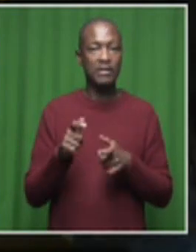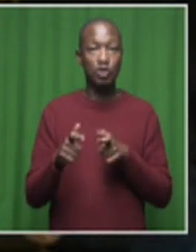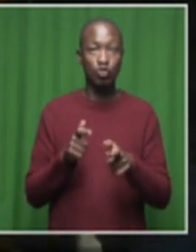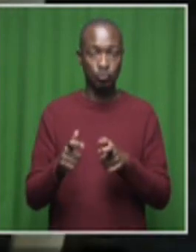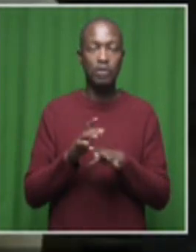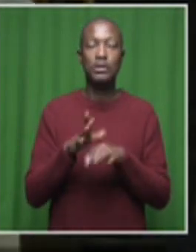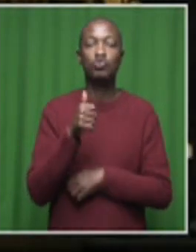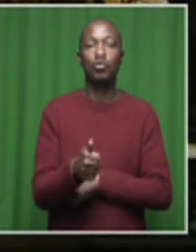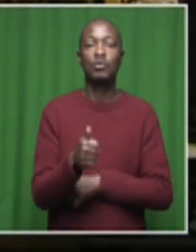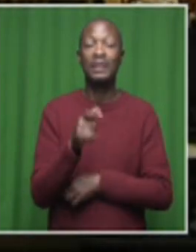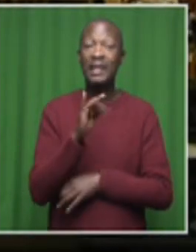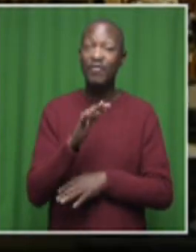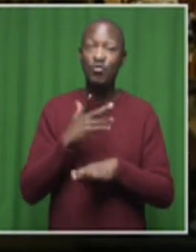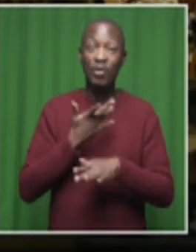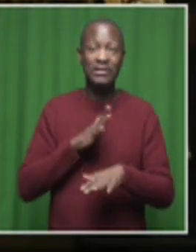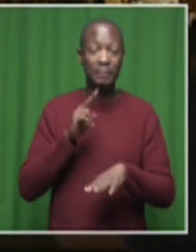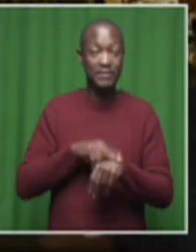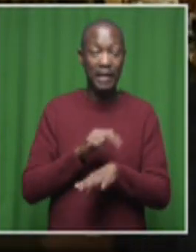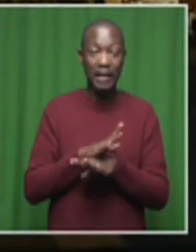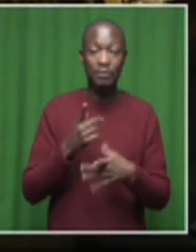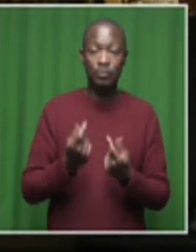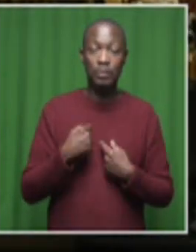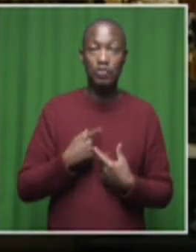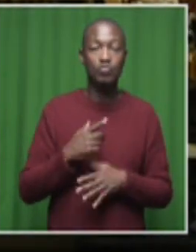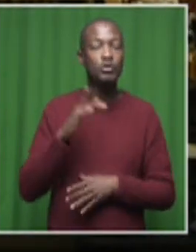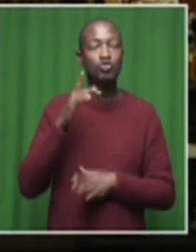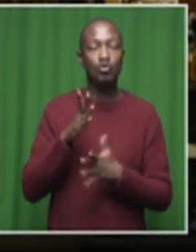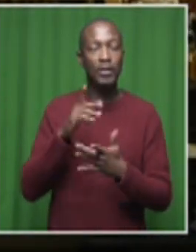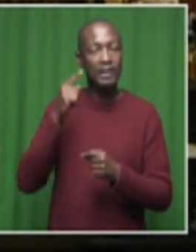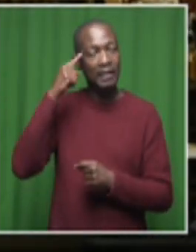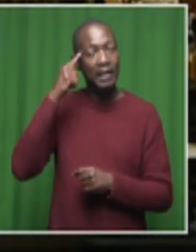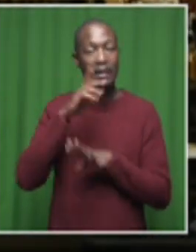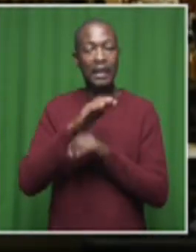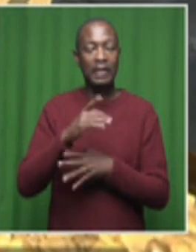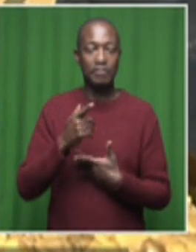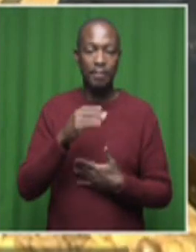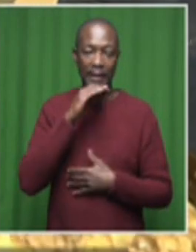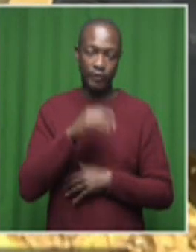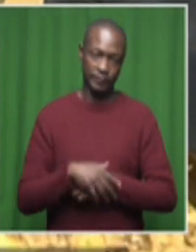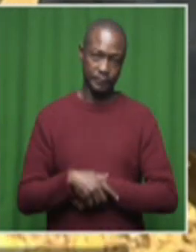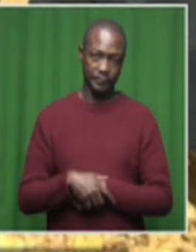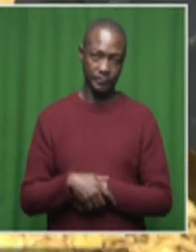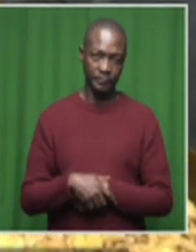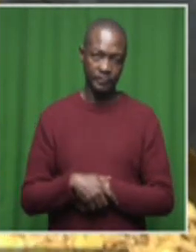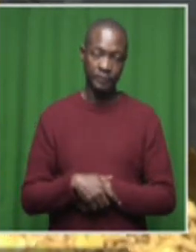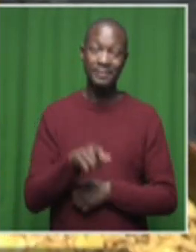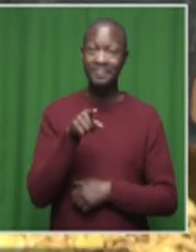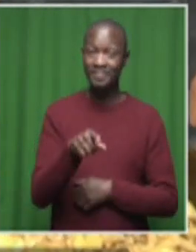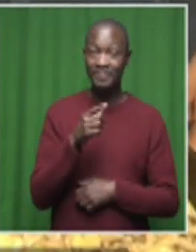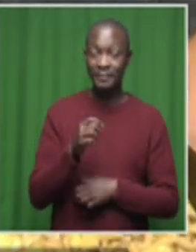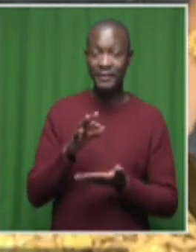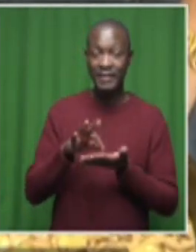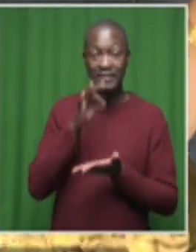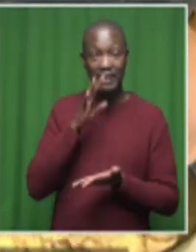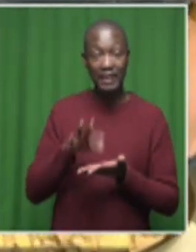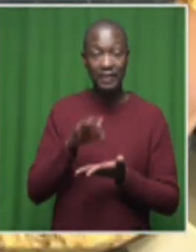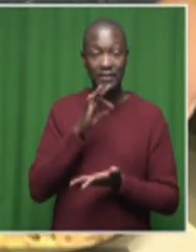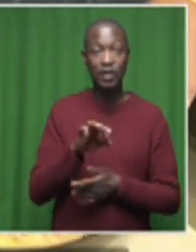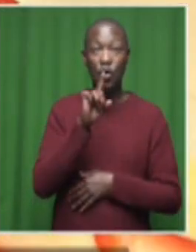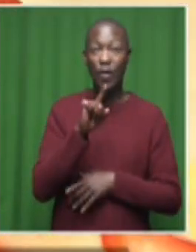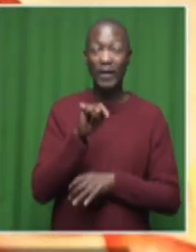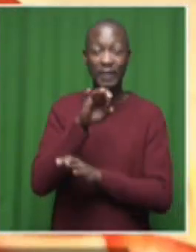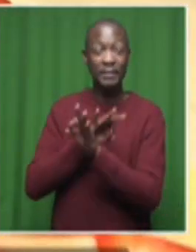to indulge, you want some time for yourself, but you want to do it consciously and meaningfully and mindfully. Snacking is a staple.